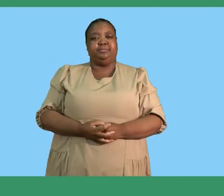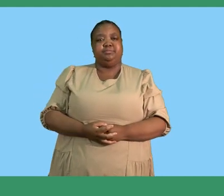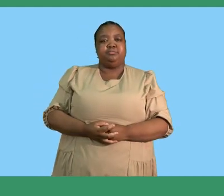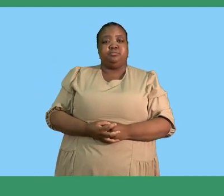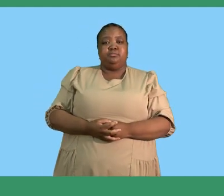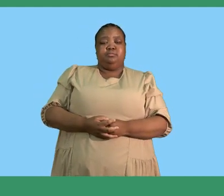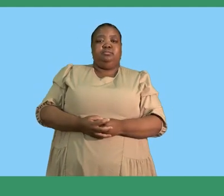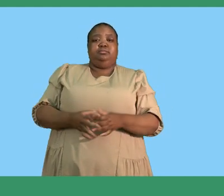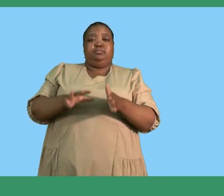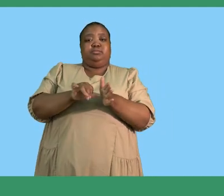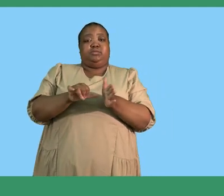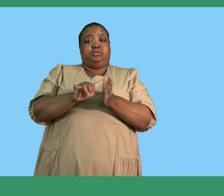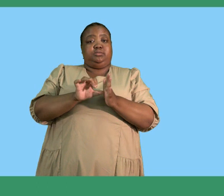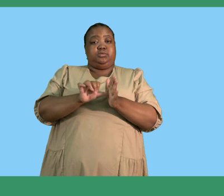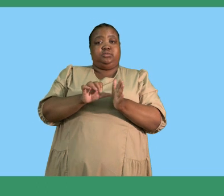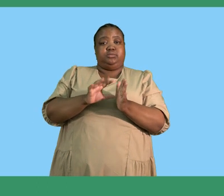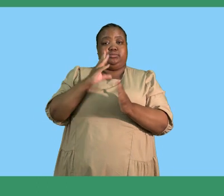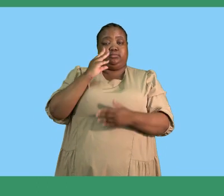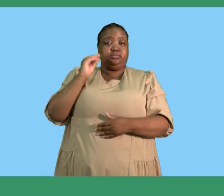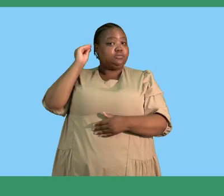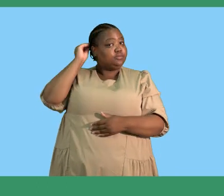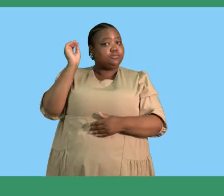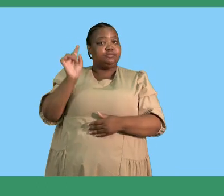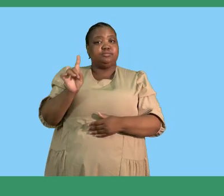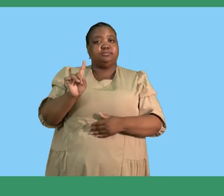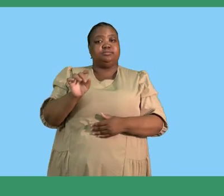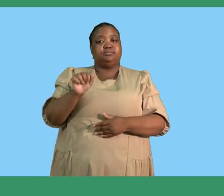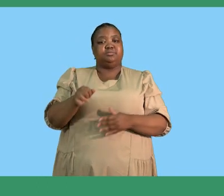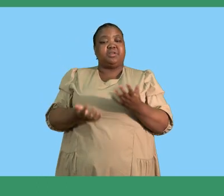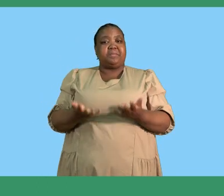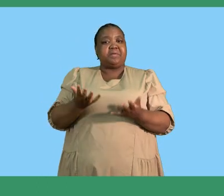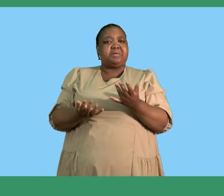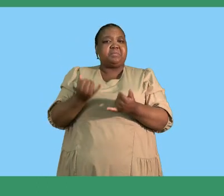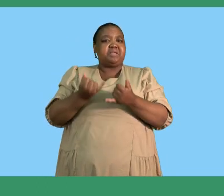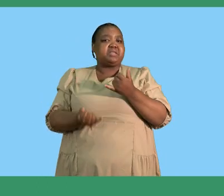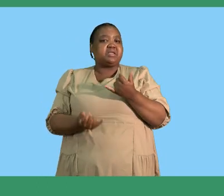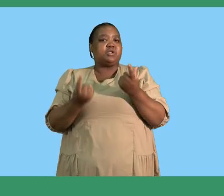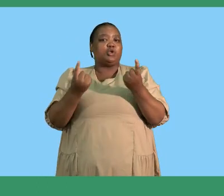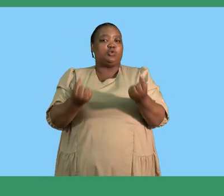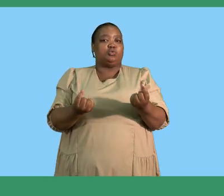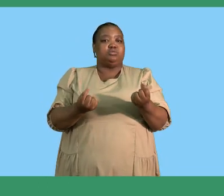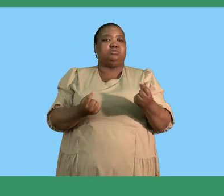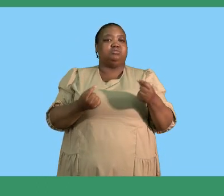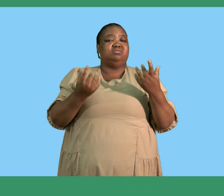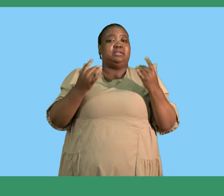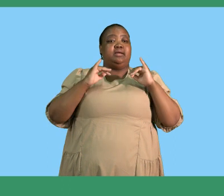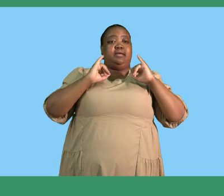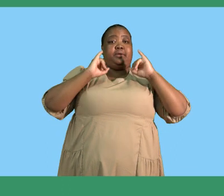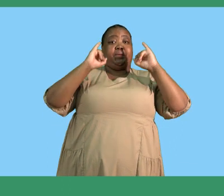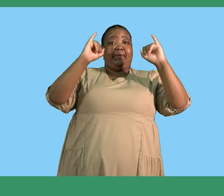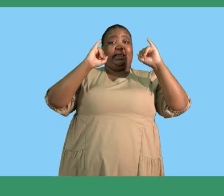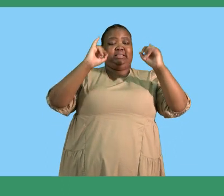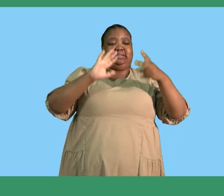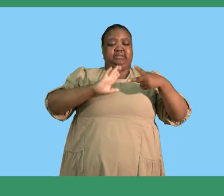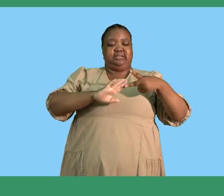Now, very important to note is that you might make a mistake between the meaning of